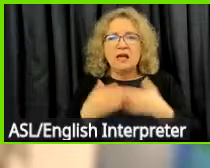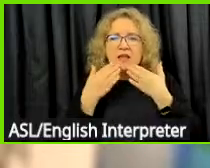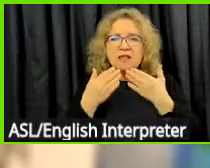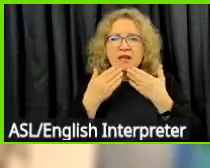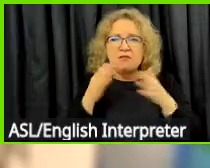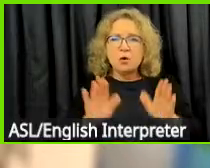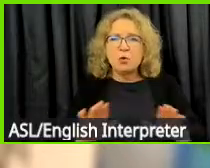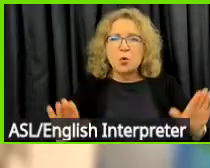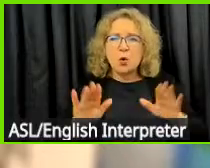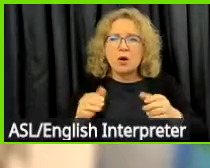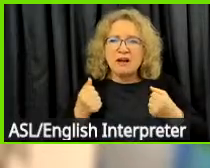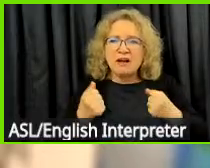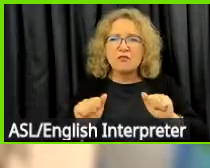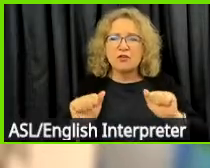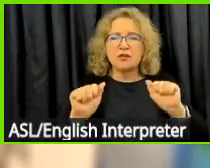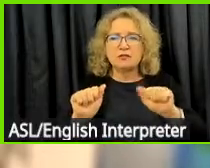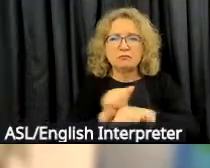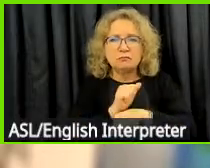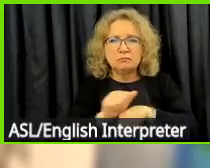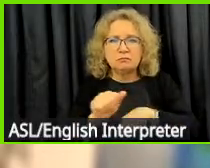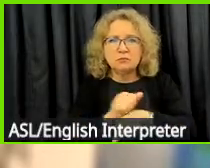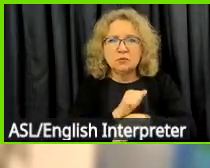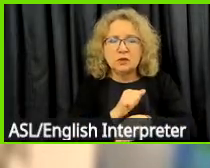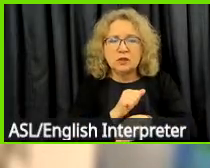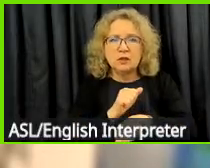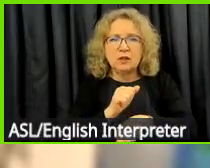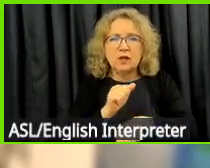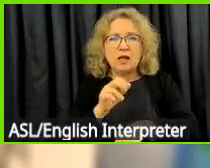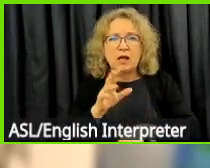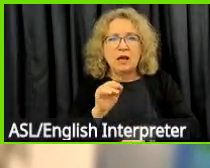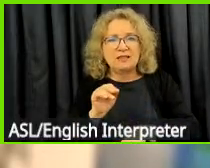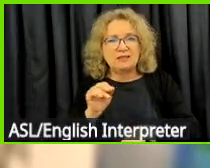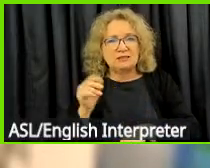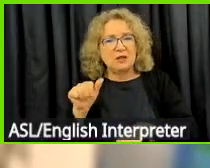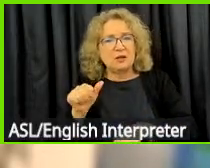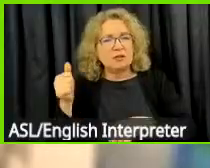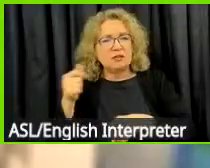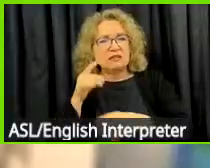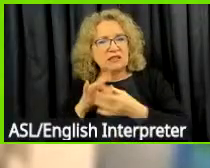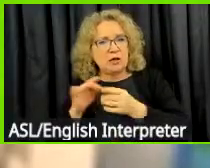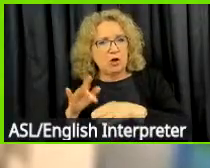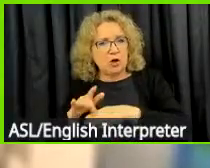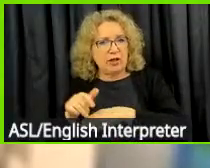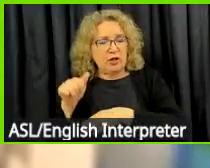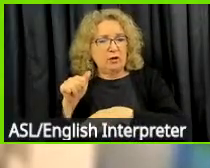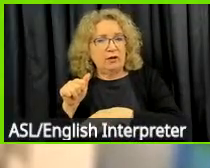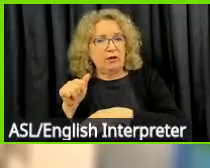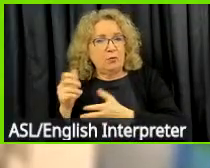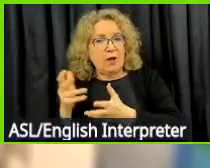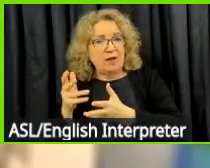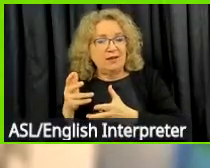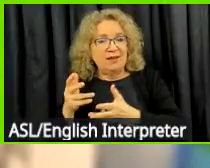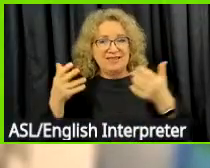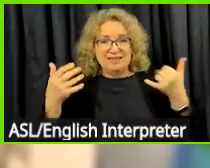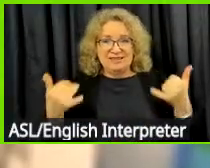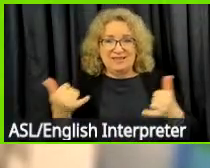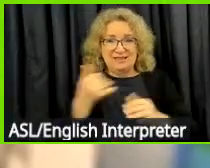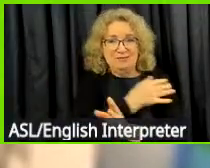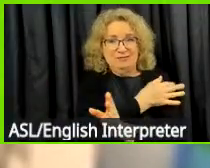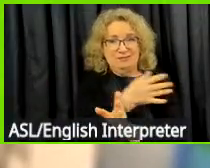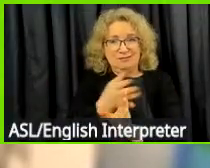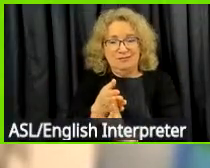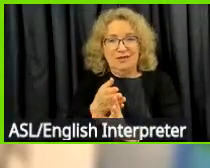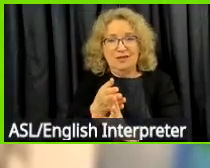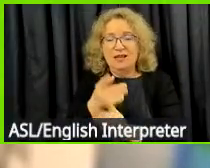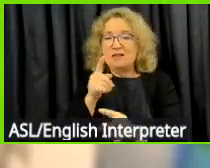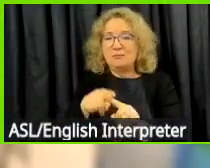as was said earlier, we would not be here but for your dedication. So just wishing everyone a wonderful holiday.